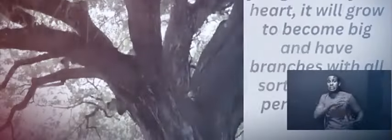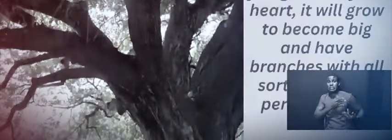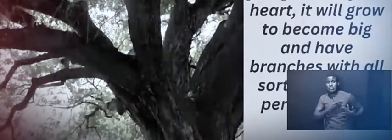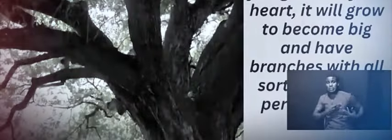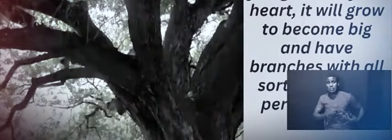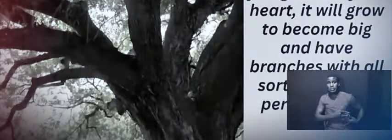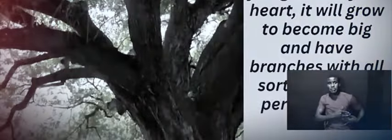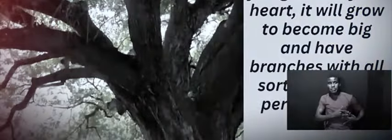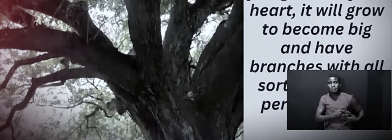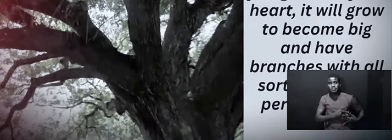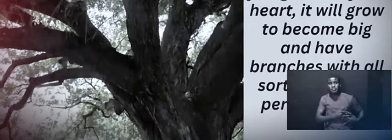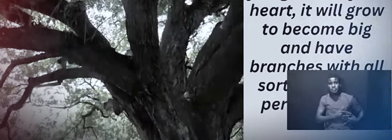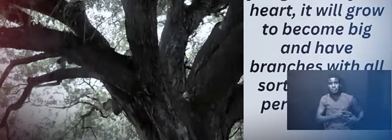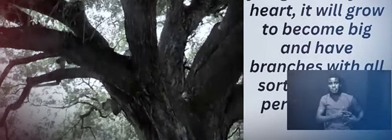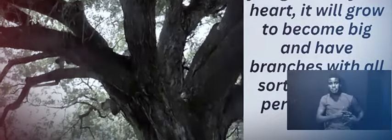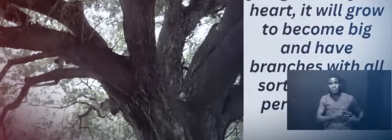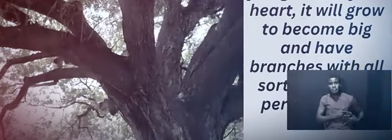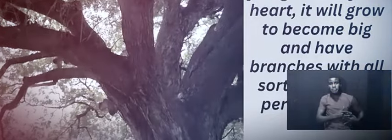it